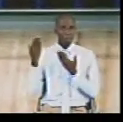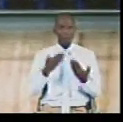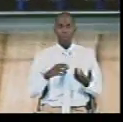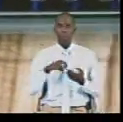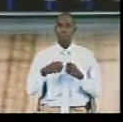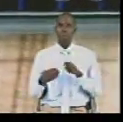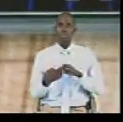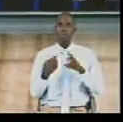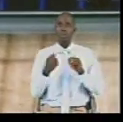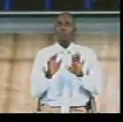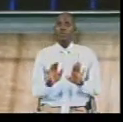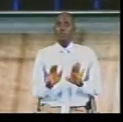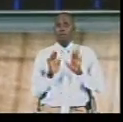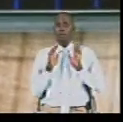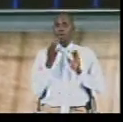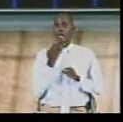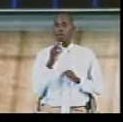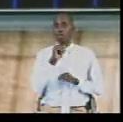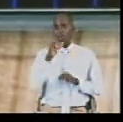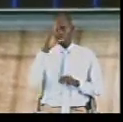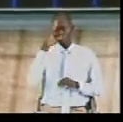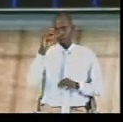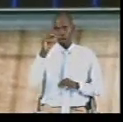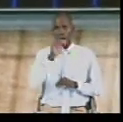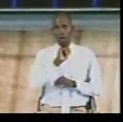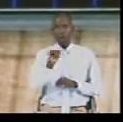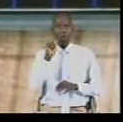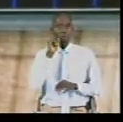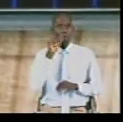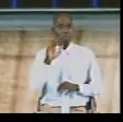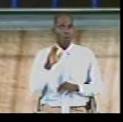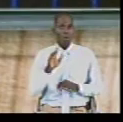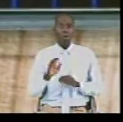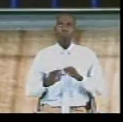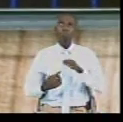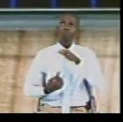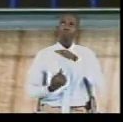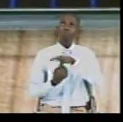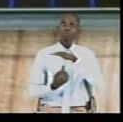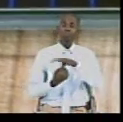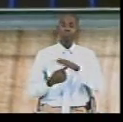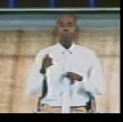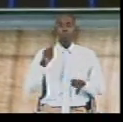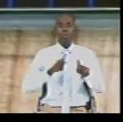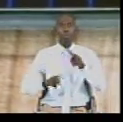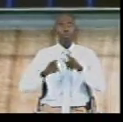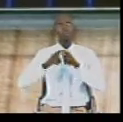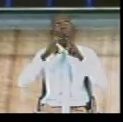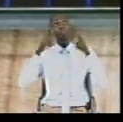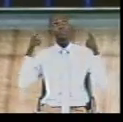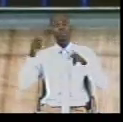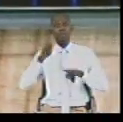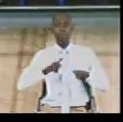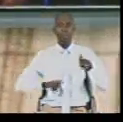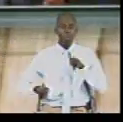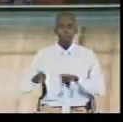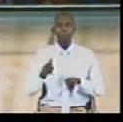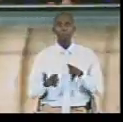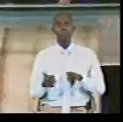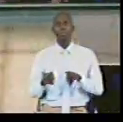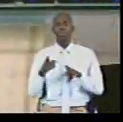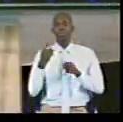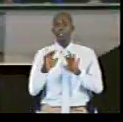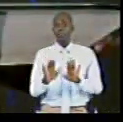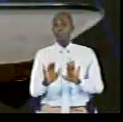of a man, a woman, high people, great people, forceful people, the fear of